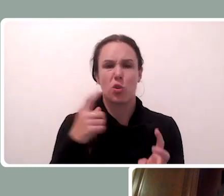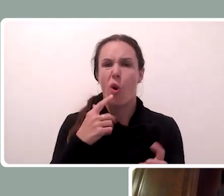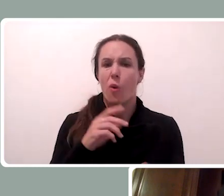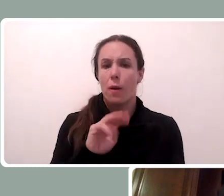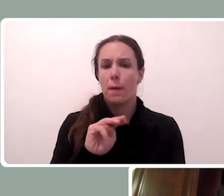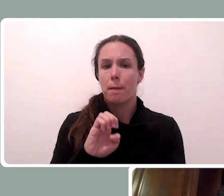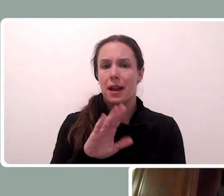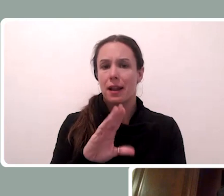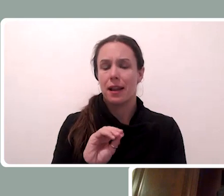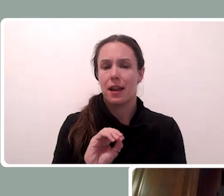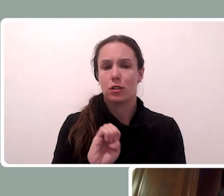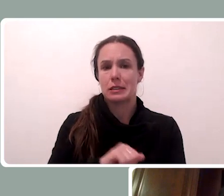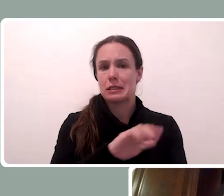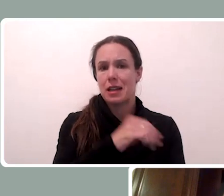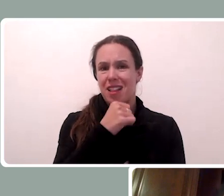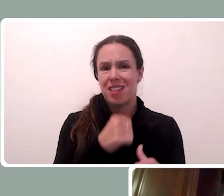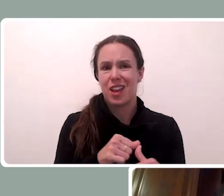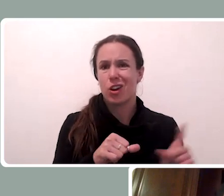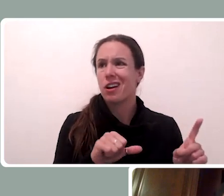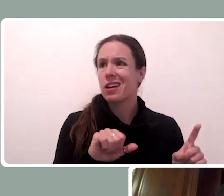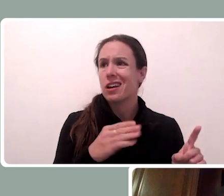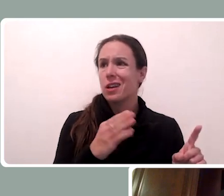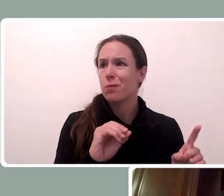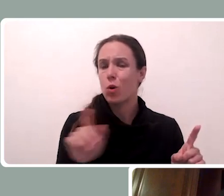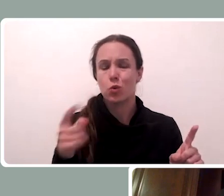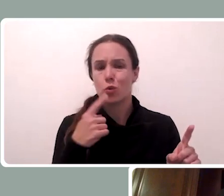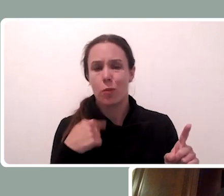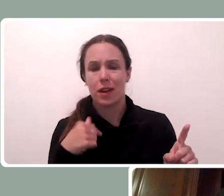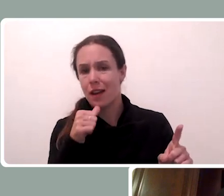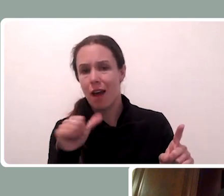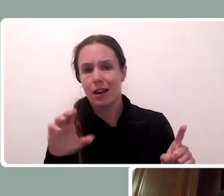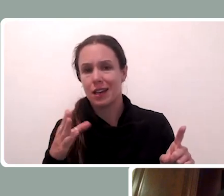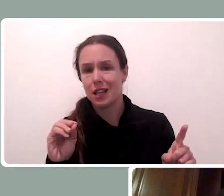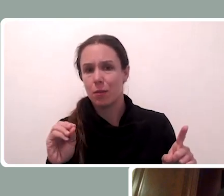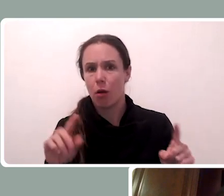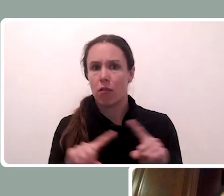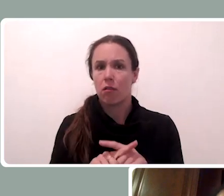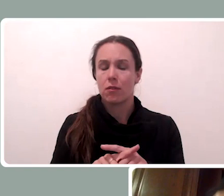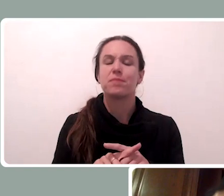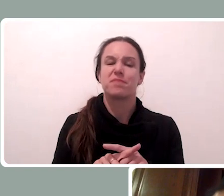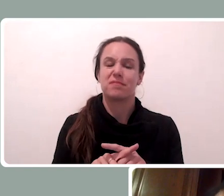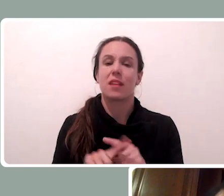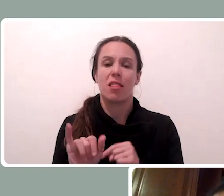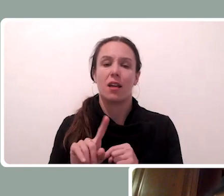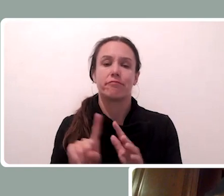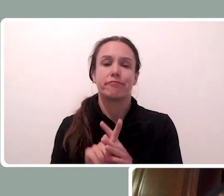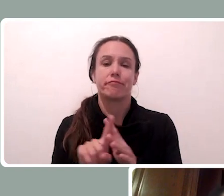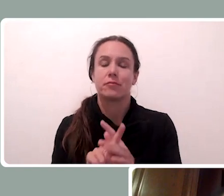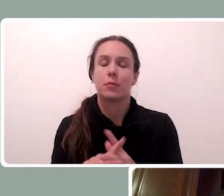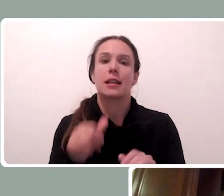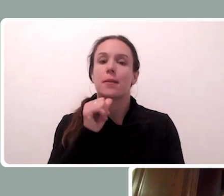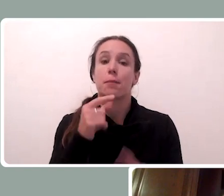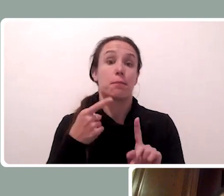on chemotherapy, but you told me it's not chemotherapy. So I've heard that question a few times before, but no, they're not